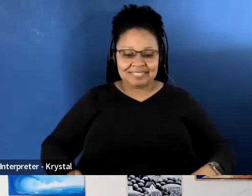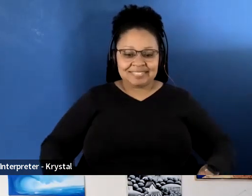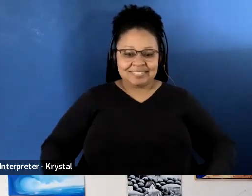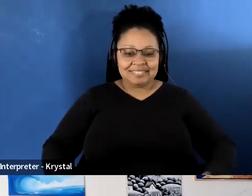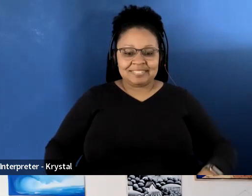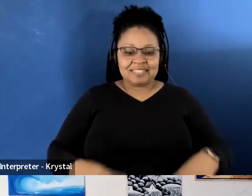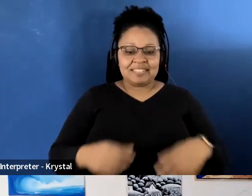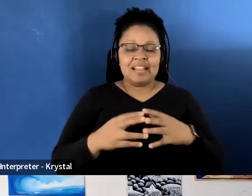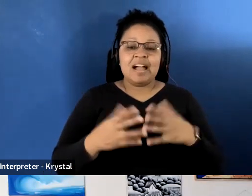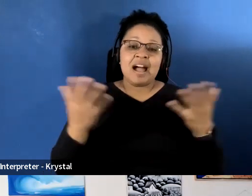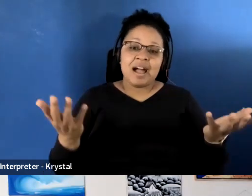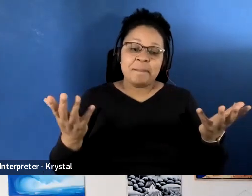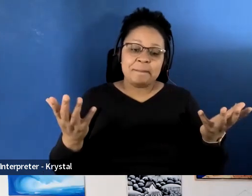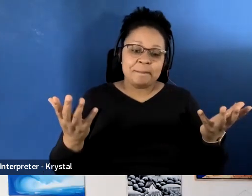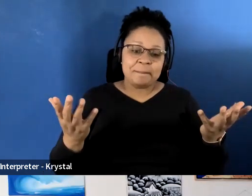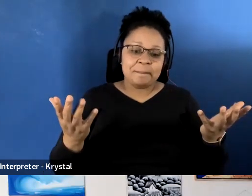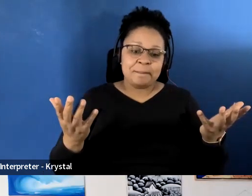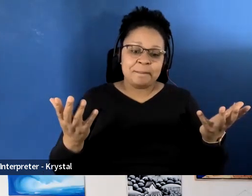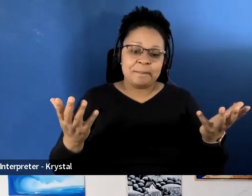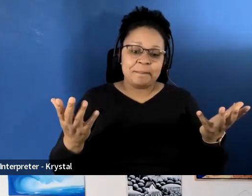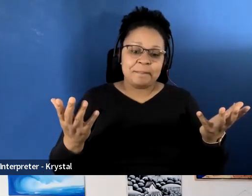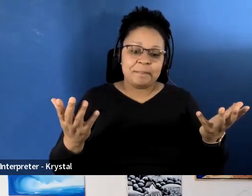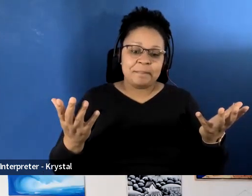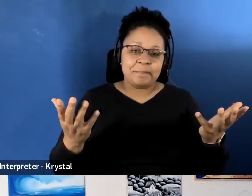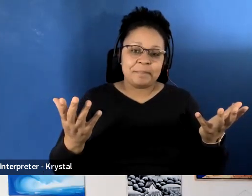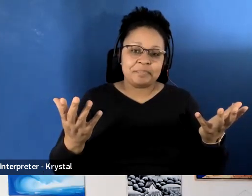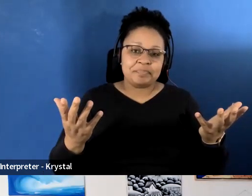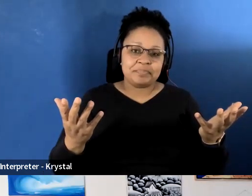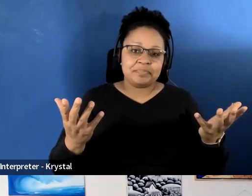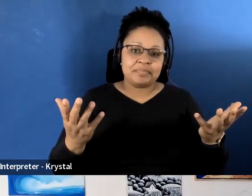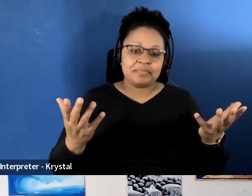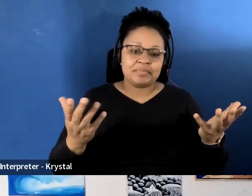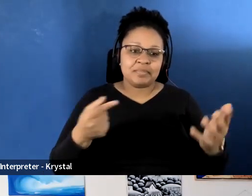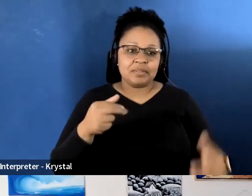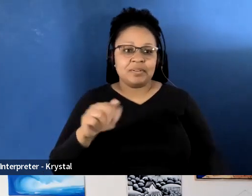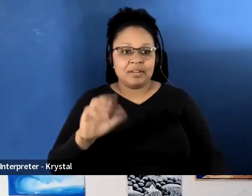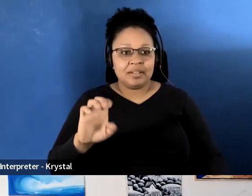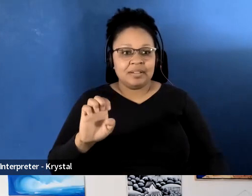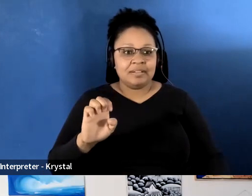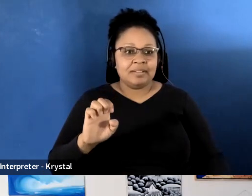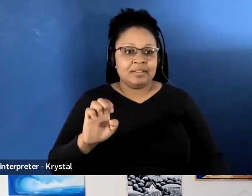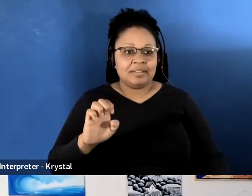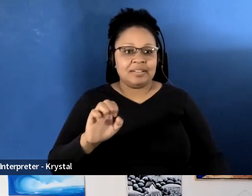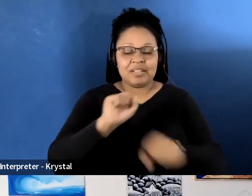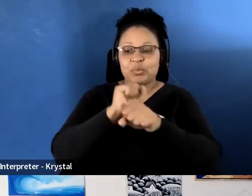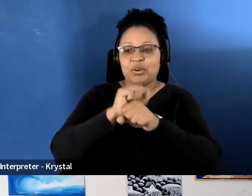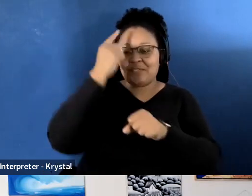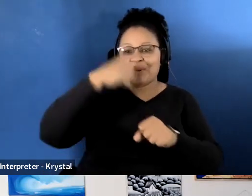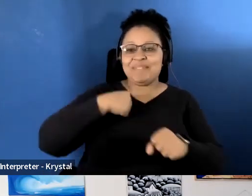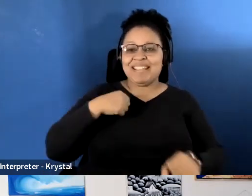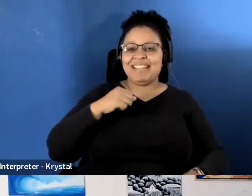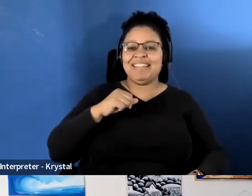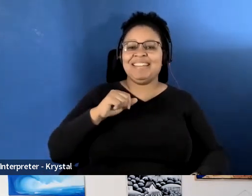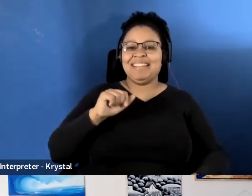truth. I Okay, really, you know, Grace, go ahead. it's worked for me as an autistic